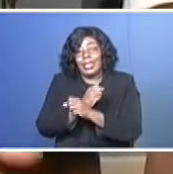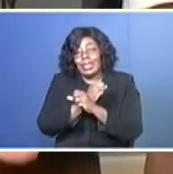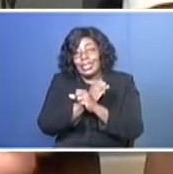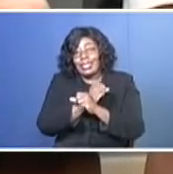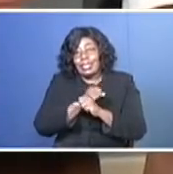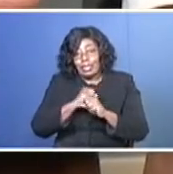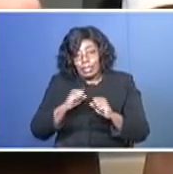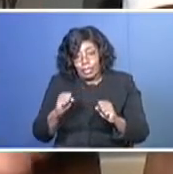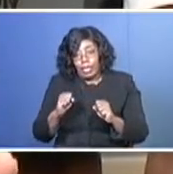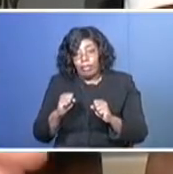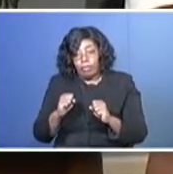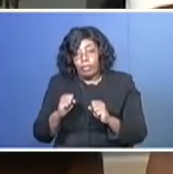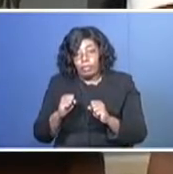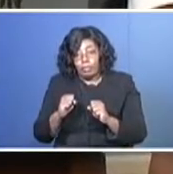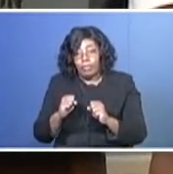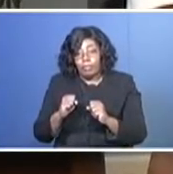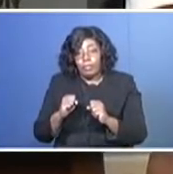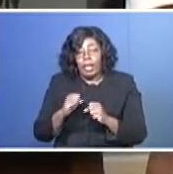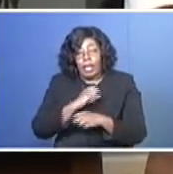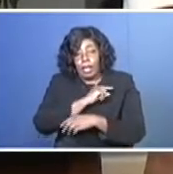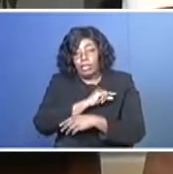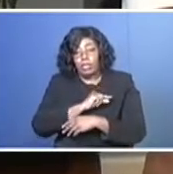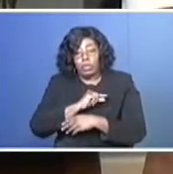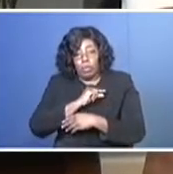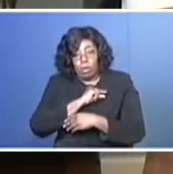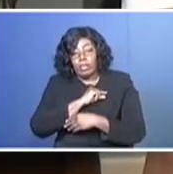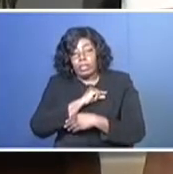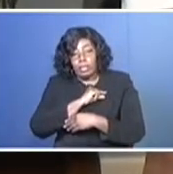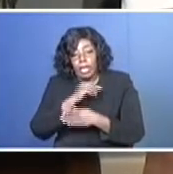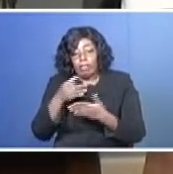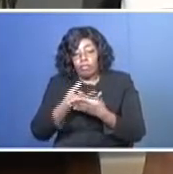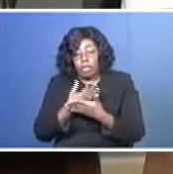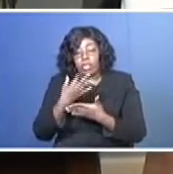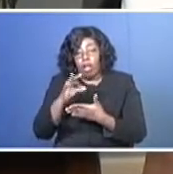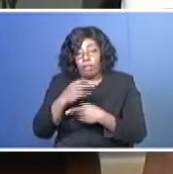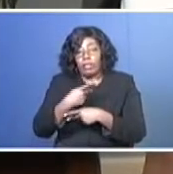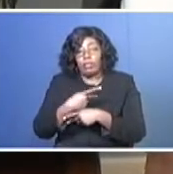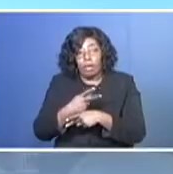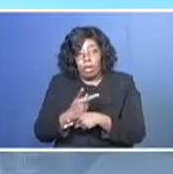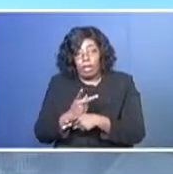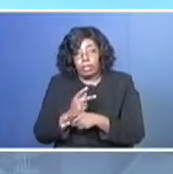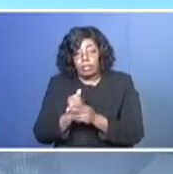maintaining the safety and quality and freshness of the product.